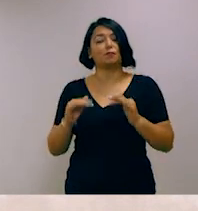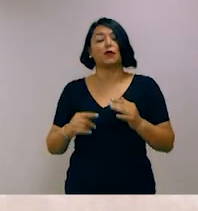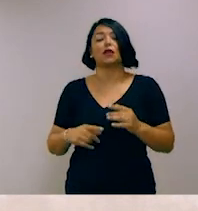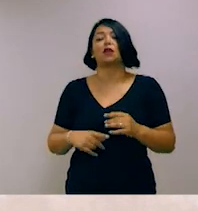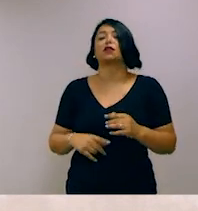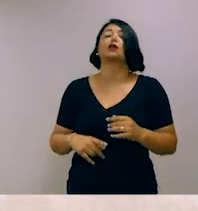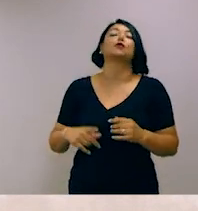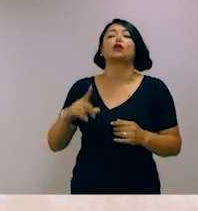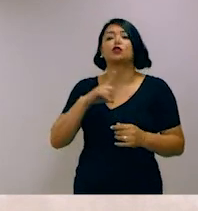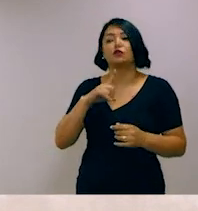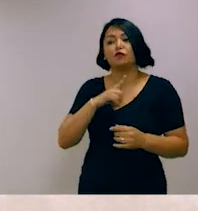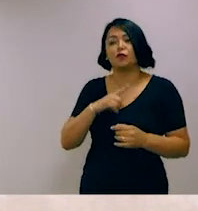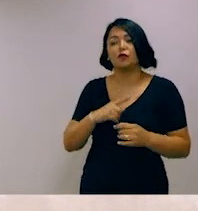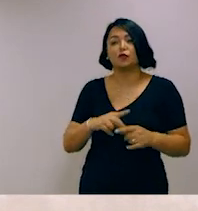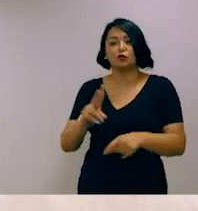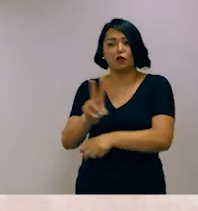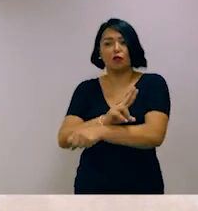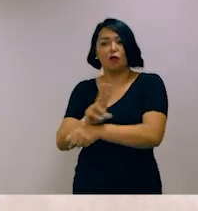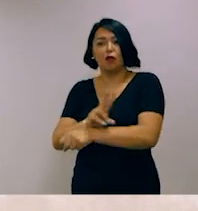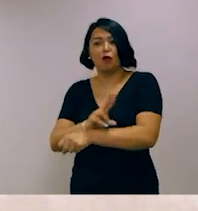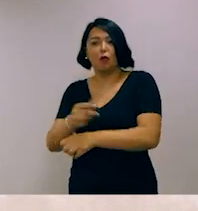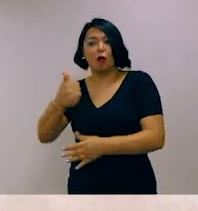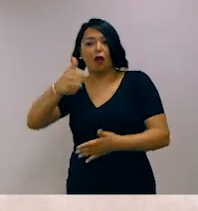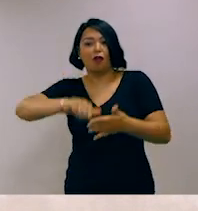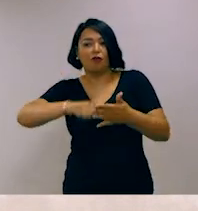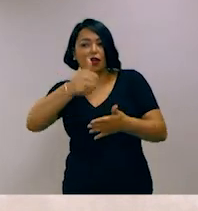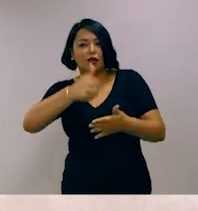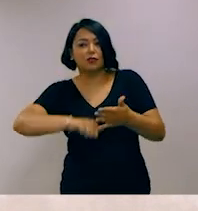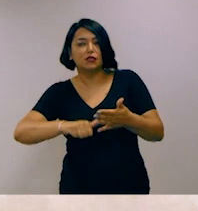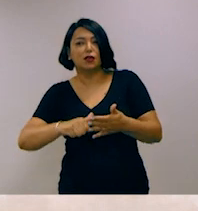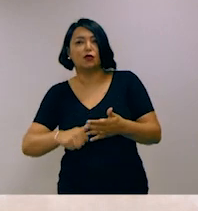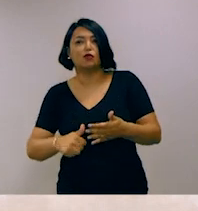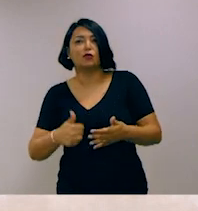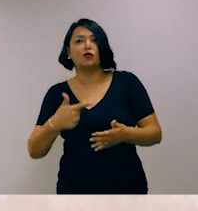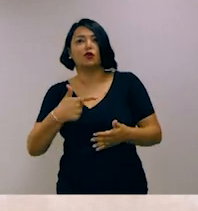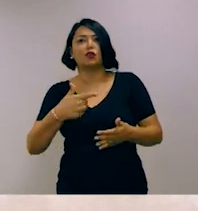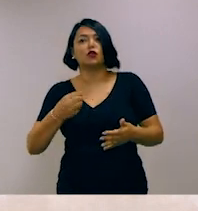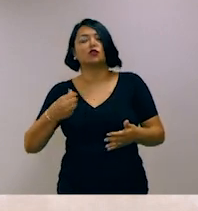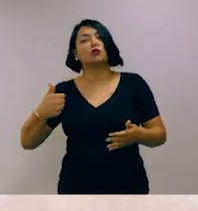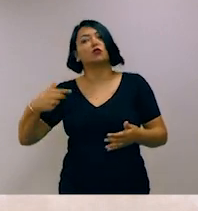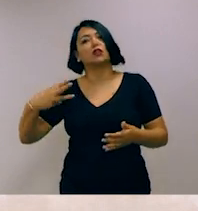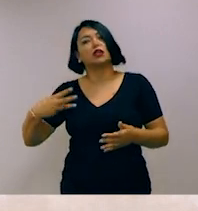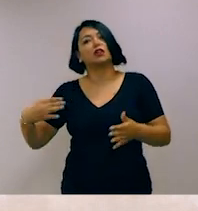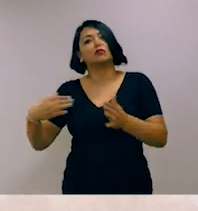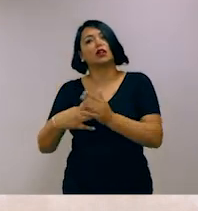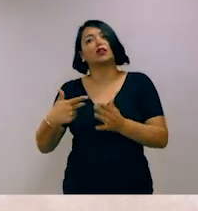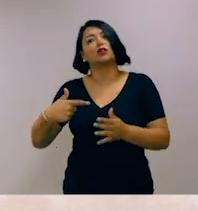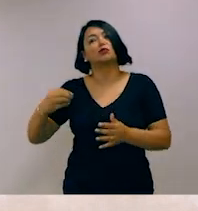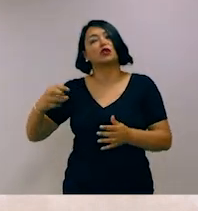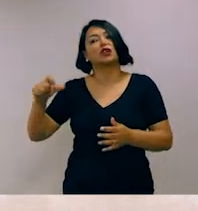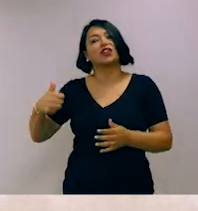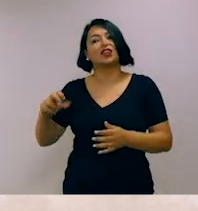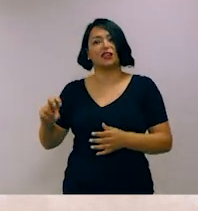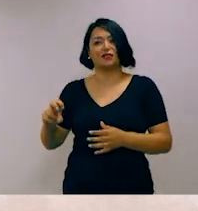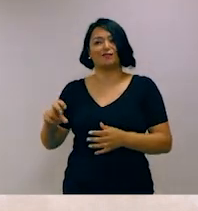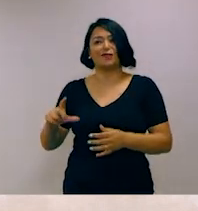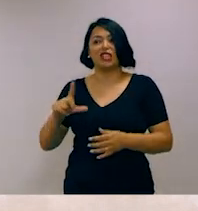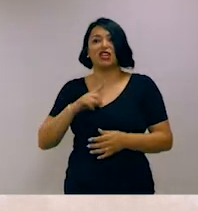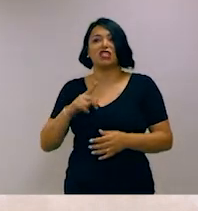So during the period of time that we were assessed between 2013 and 2015, we had